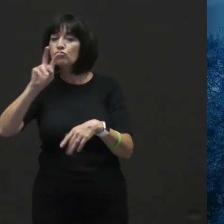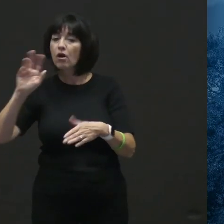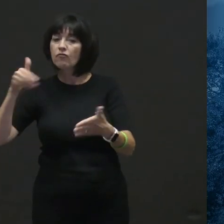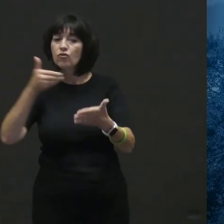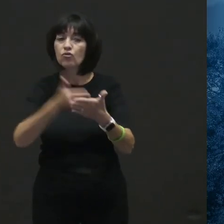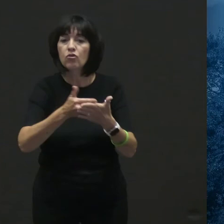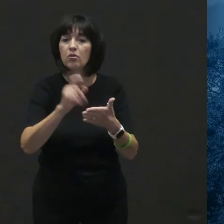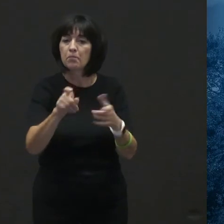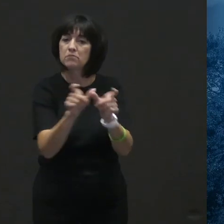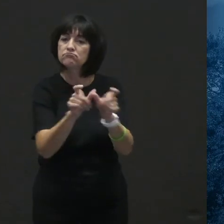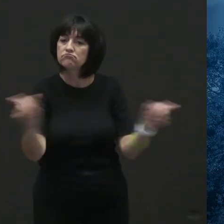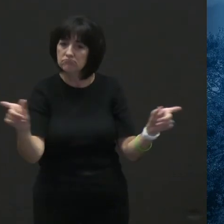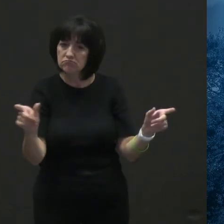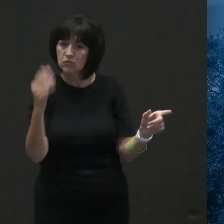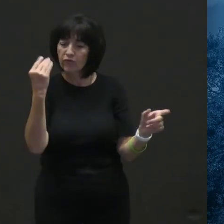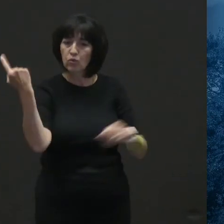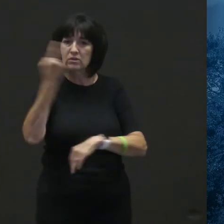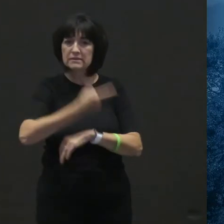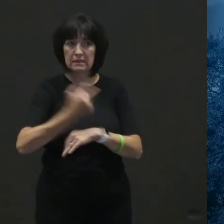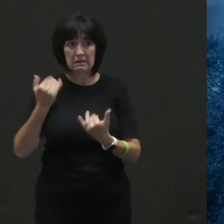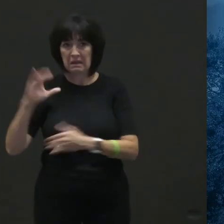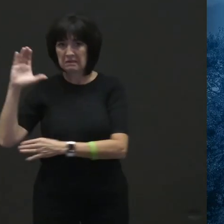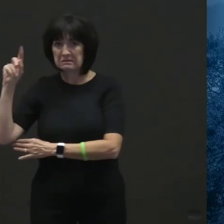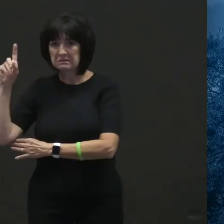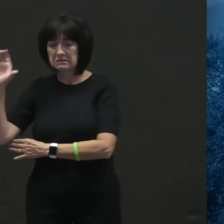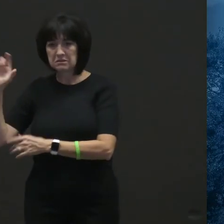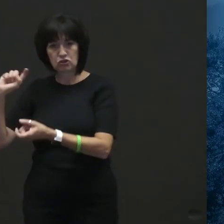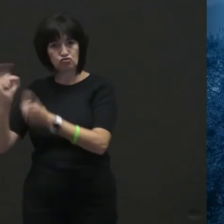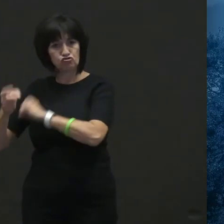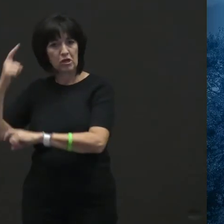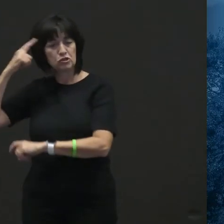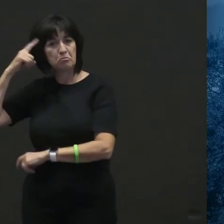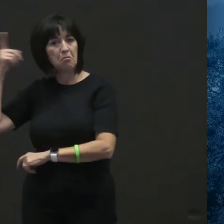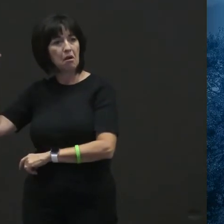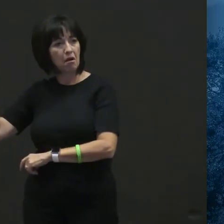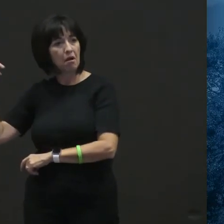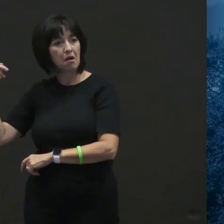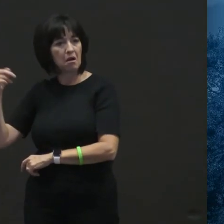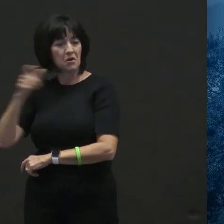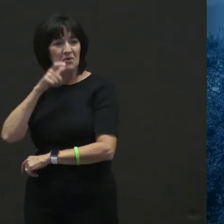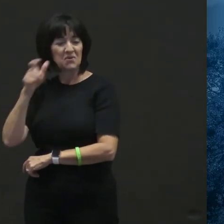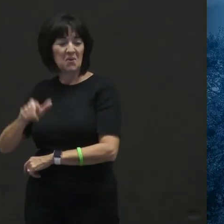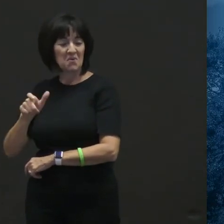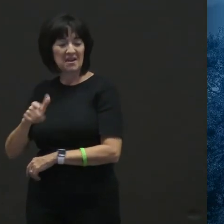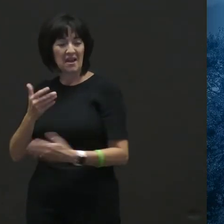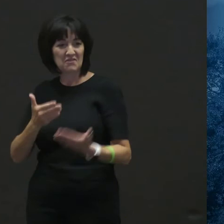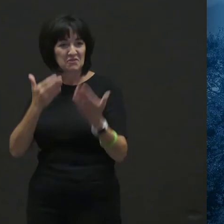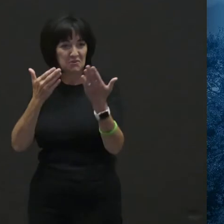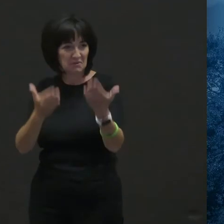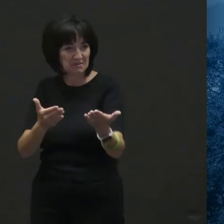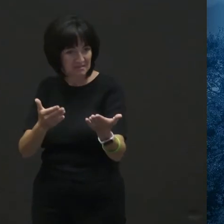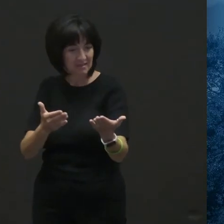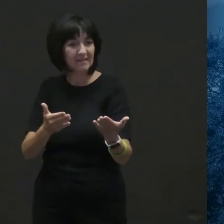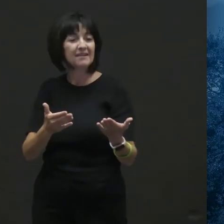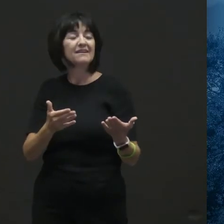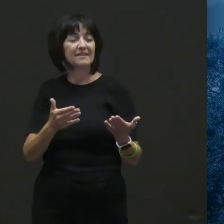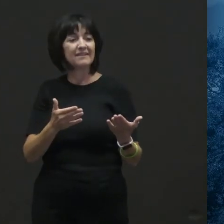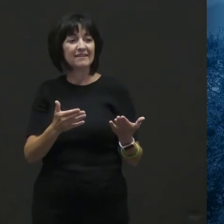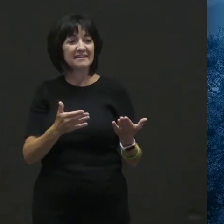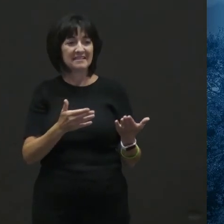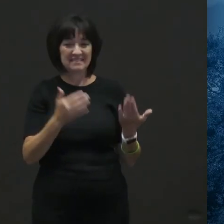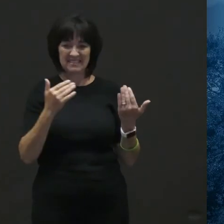off position on both of their lists? Yeah, I guess you could call it communications. I've had some shouting